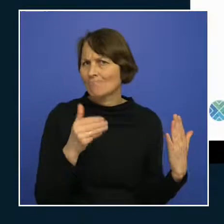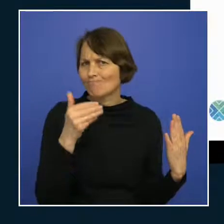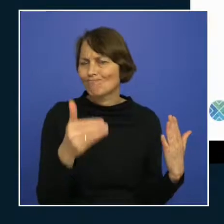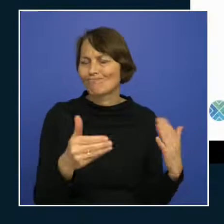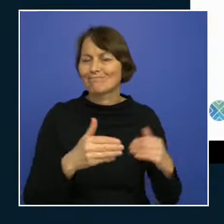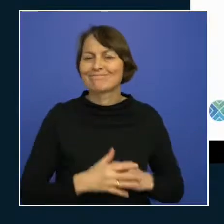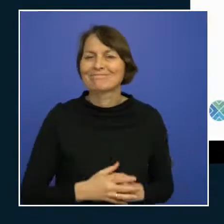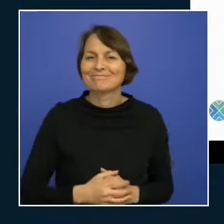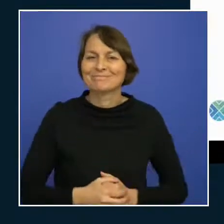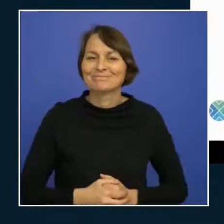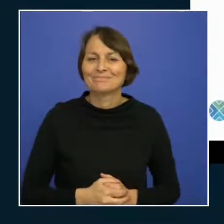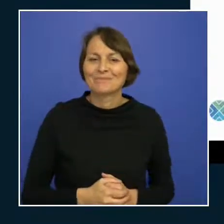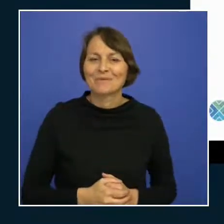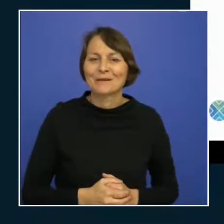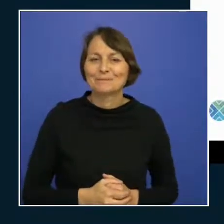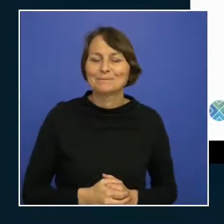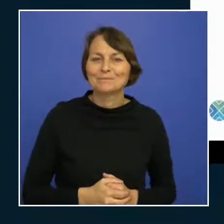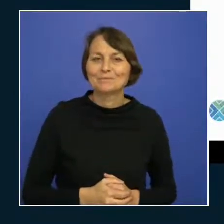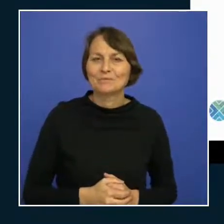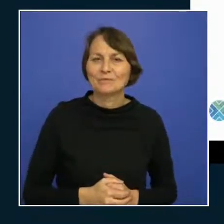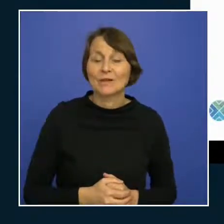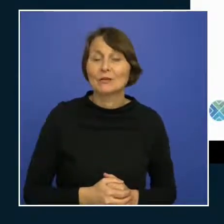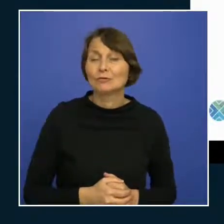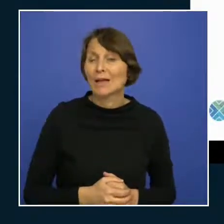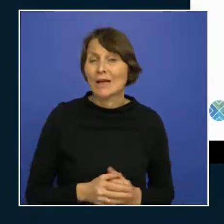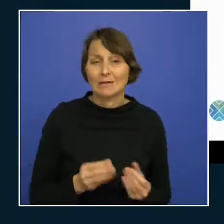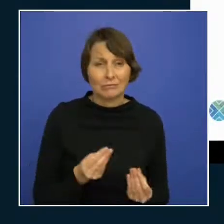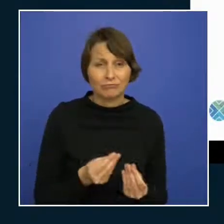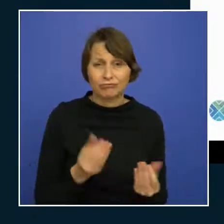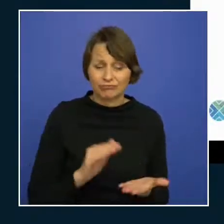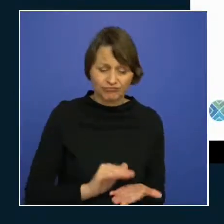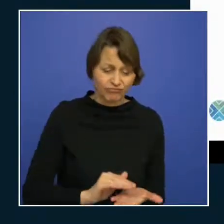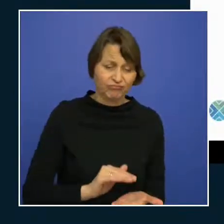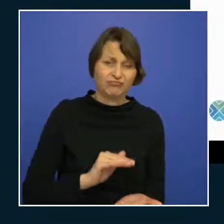That's an important point. There's way more information in the blog